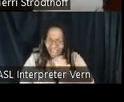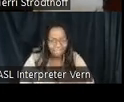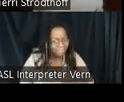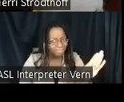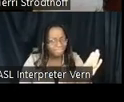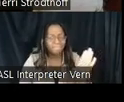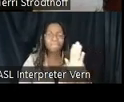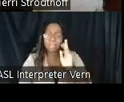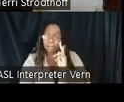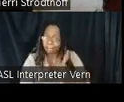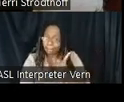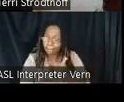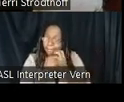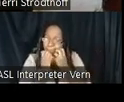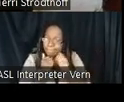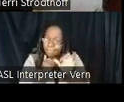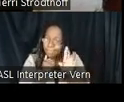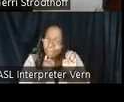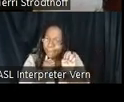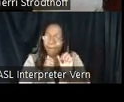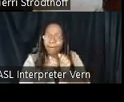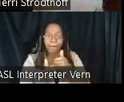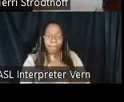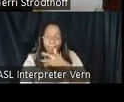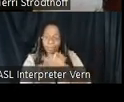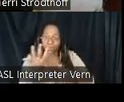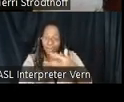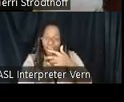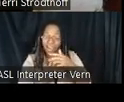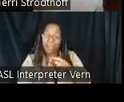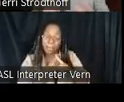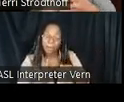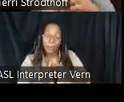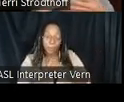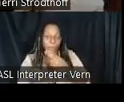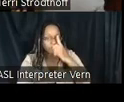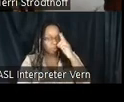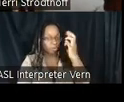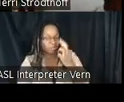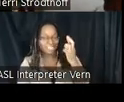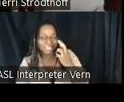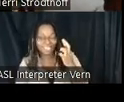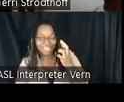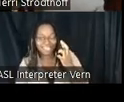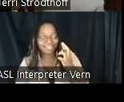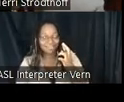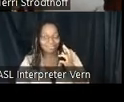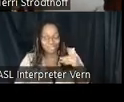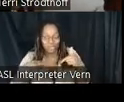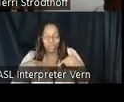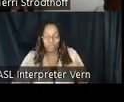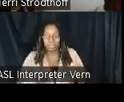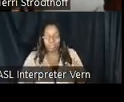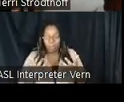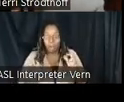about care and the ways you interact with people, but it's purposefully using it, because that's what we're wired for. That's who we are as